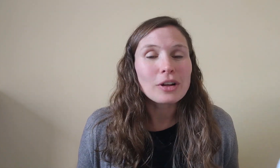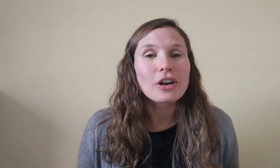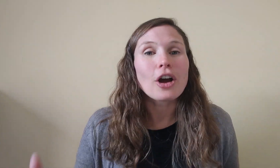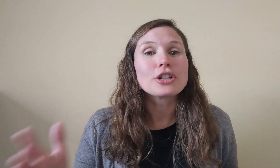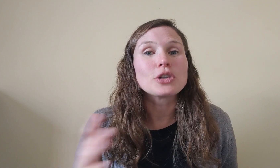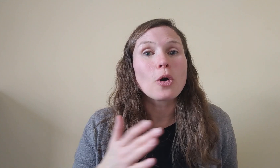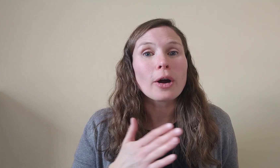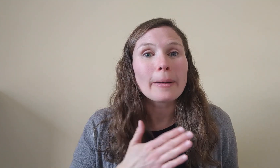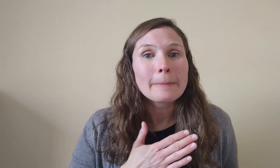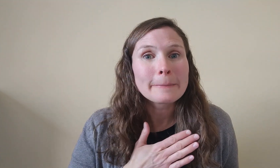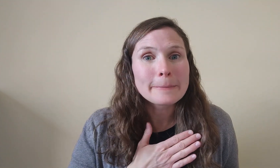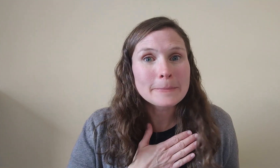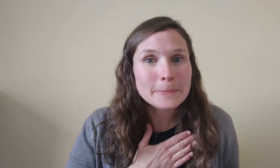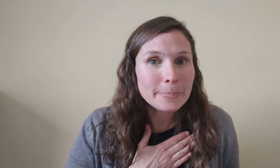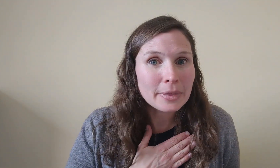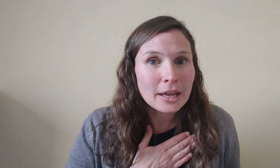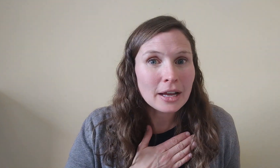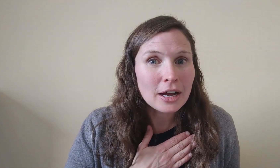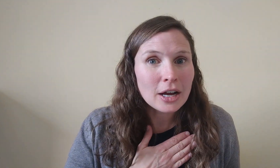understanding, will guard your